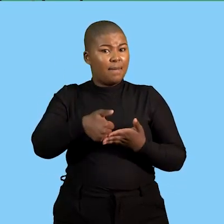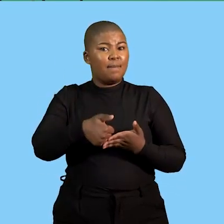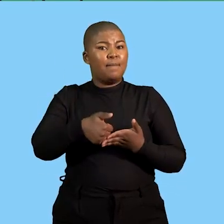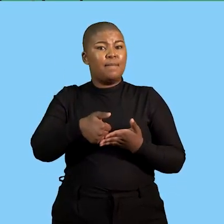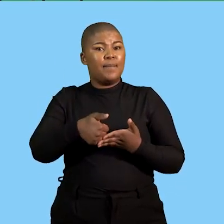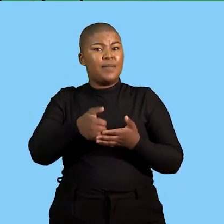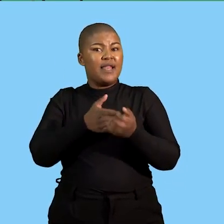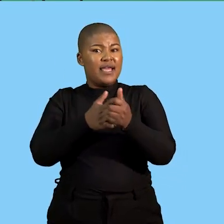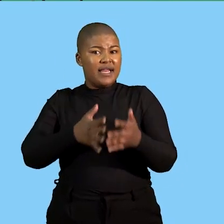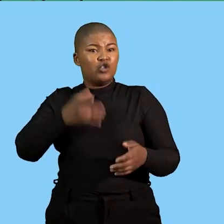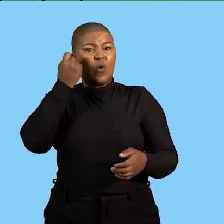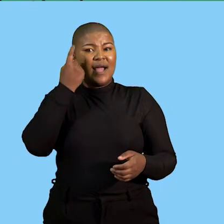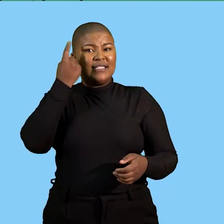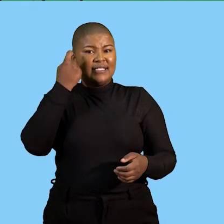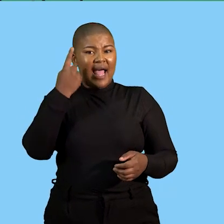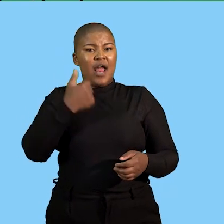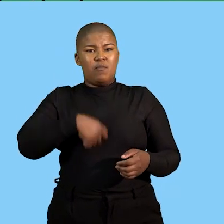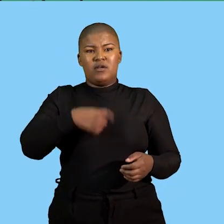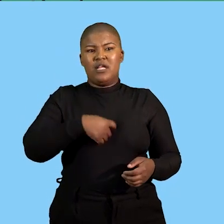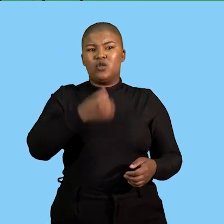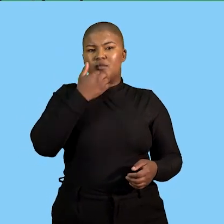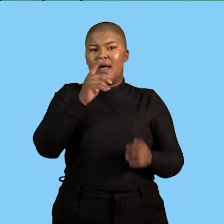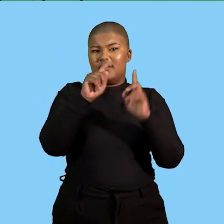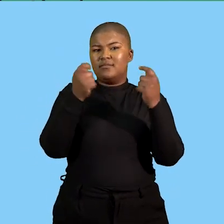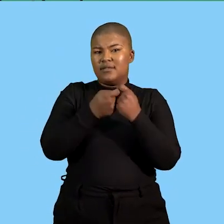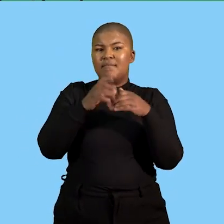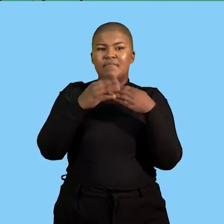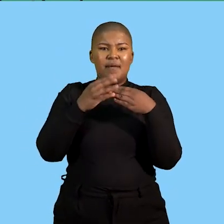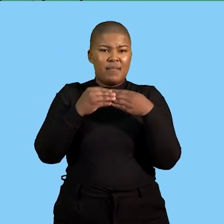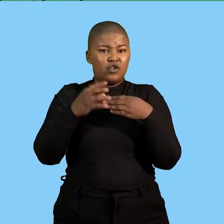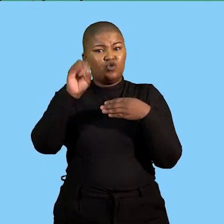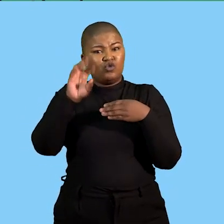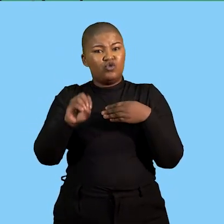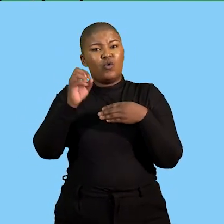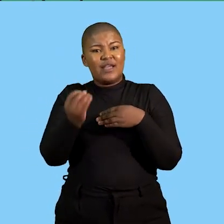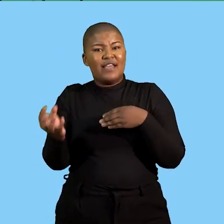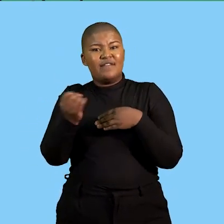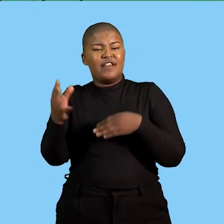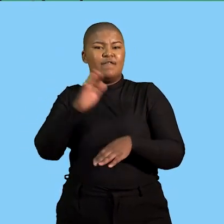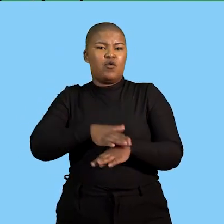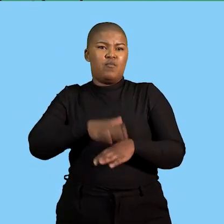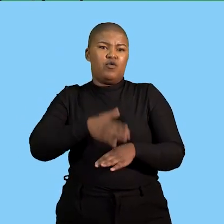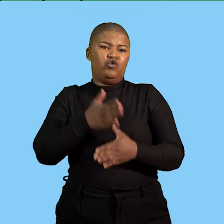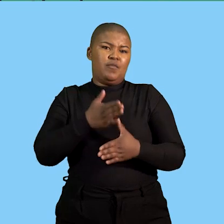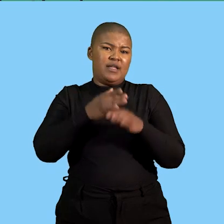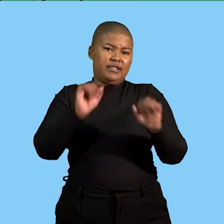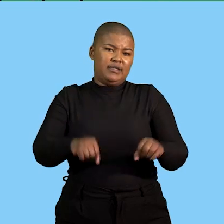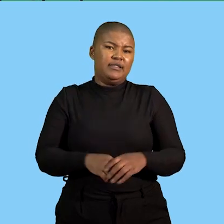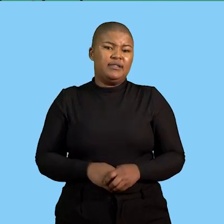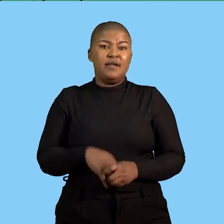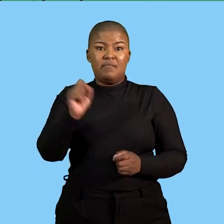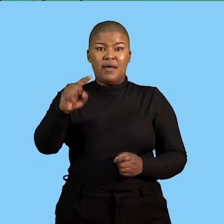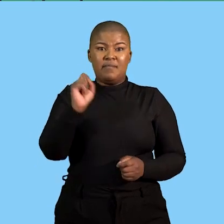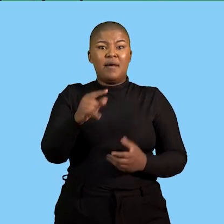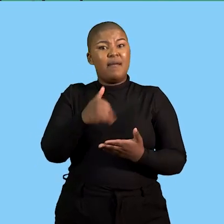personality types of team members so that tasks are assigned more effectively. So this also helps